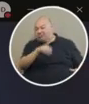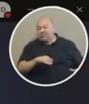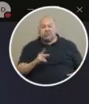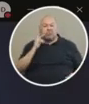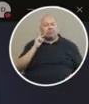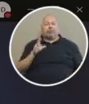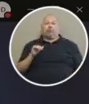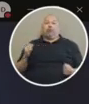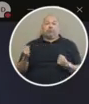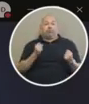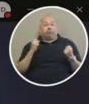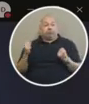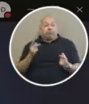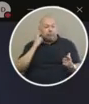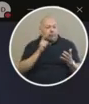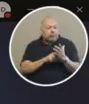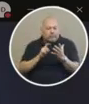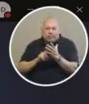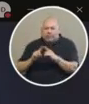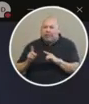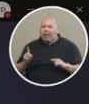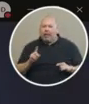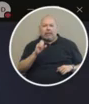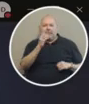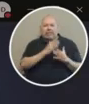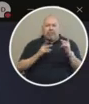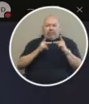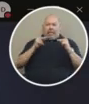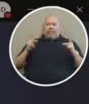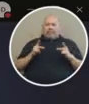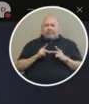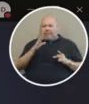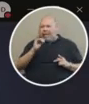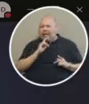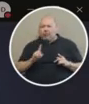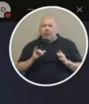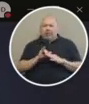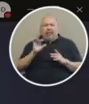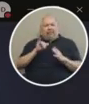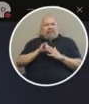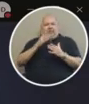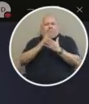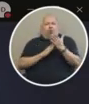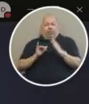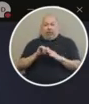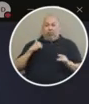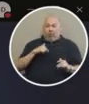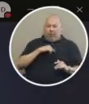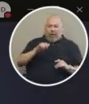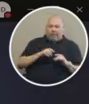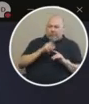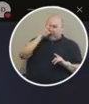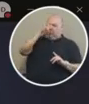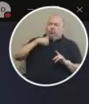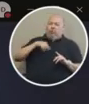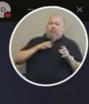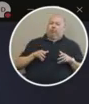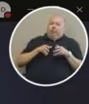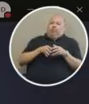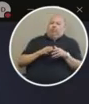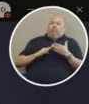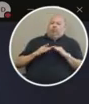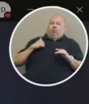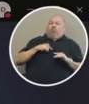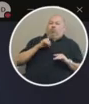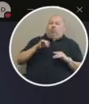lot of cars on the road. You can see people crowded up at certain places in town. It's that part that we all have to come up together as a community and